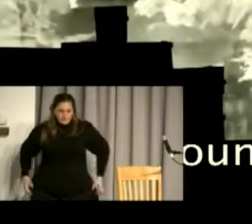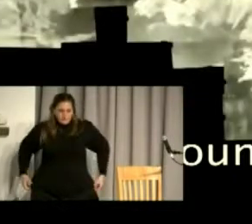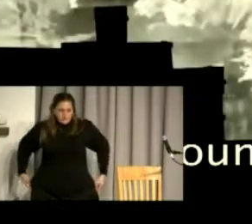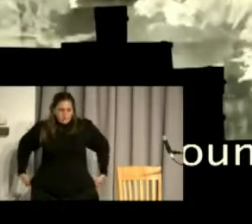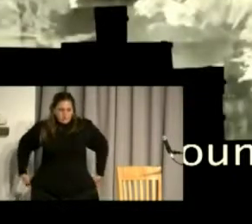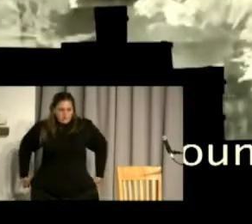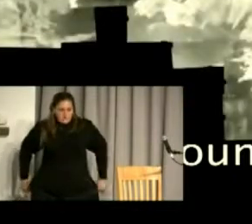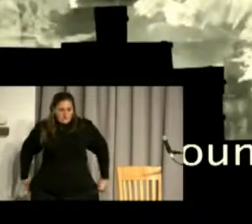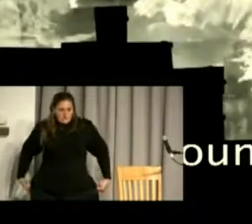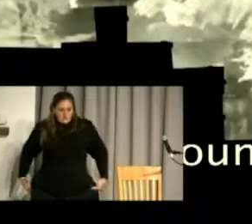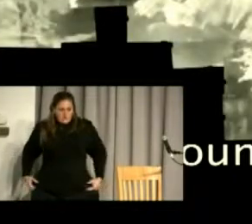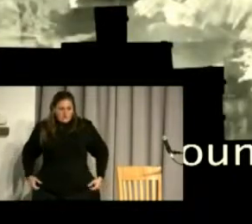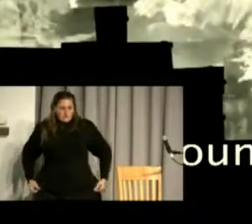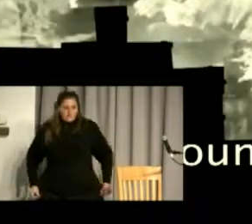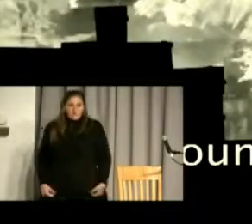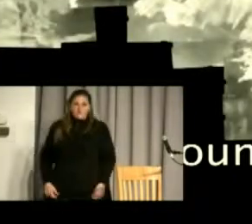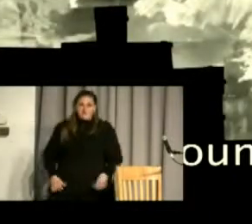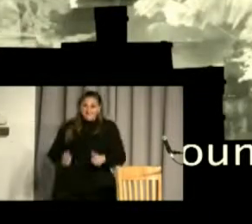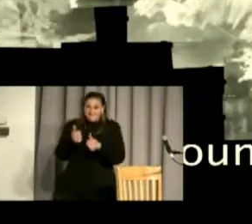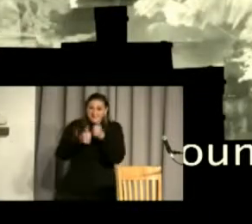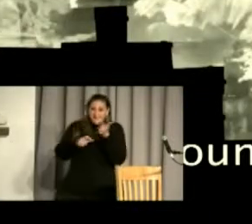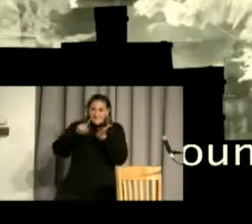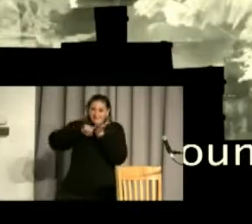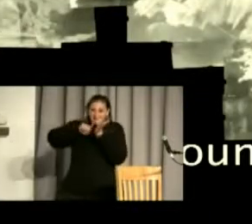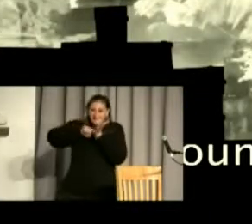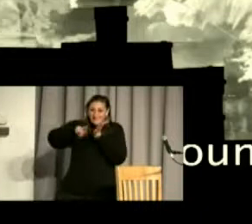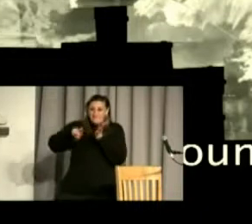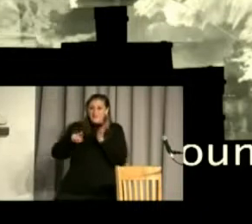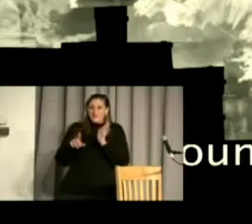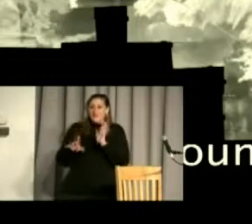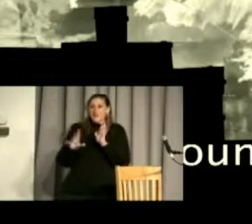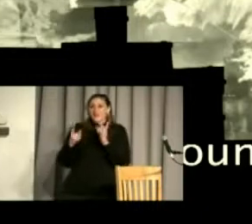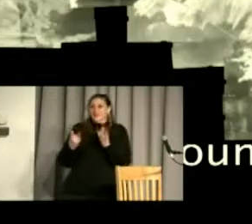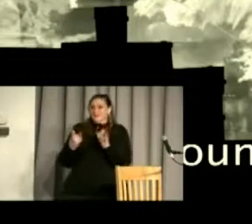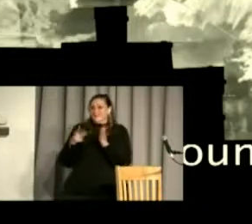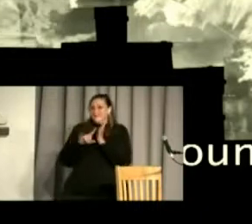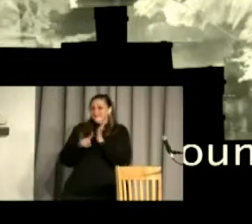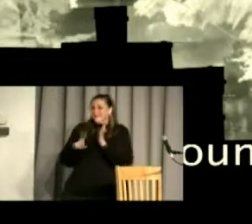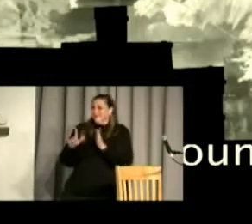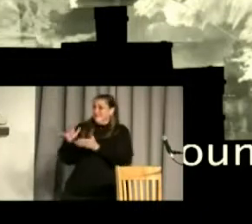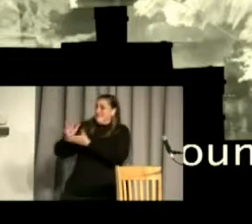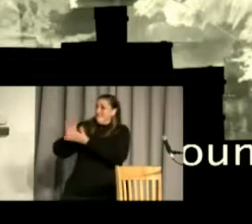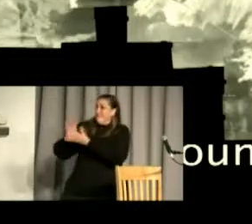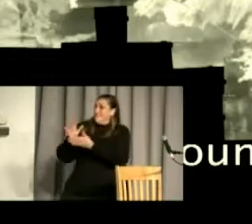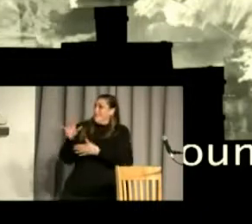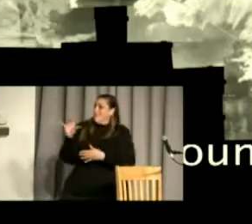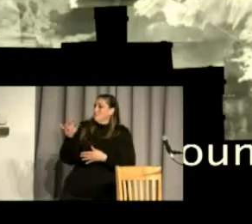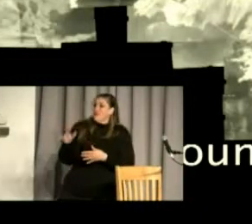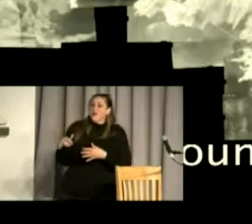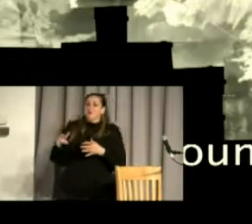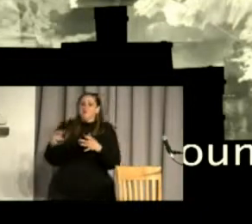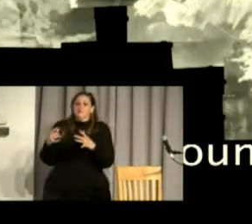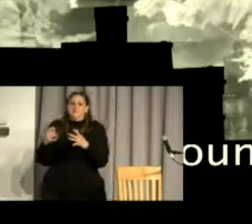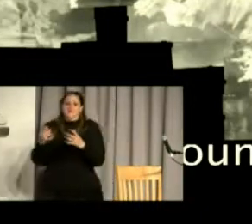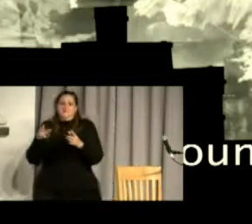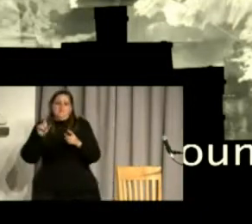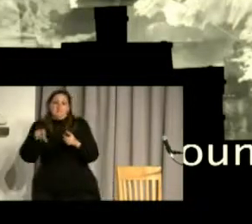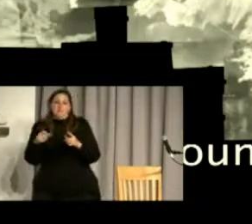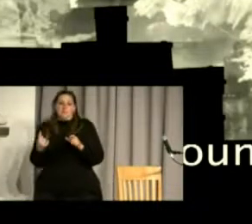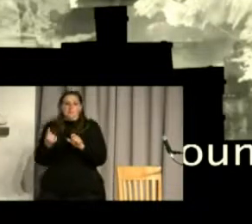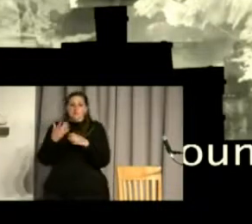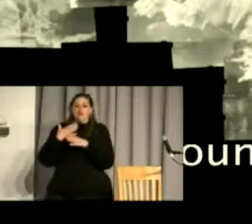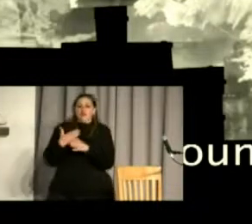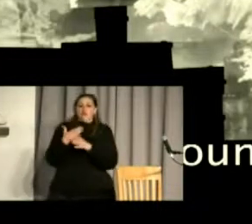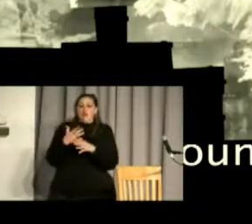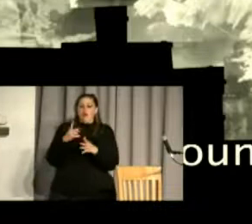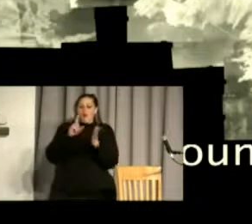So each of our investigations produces an investigative film that is designed to share our research